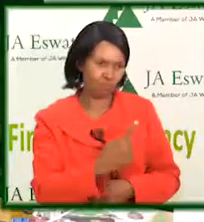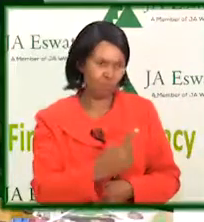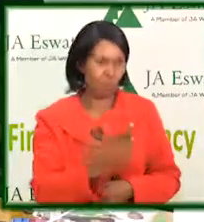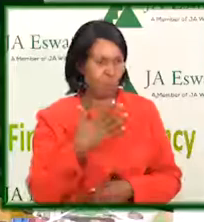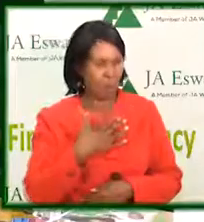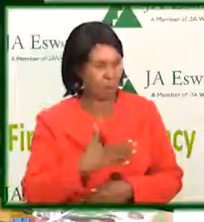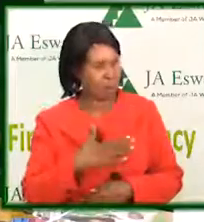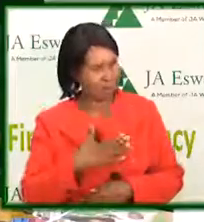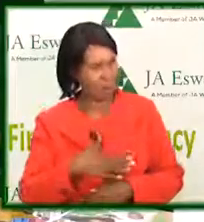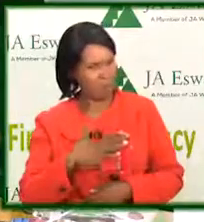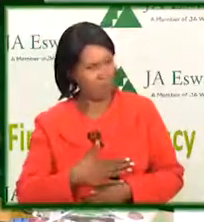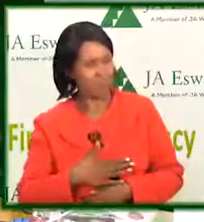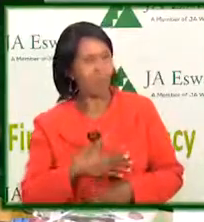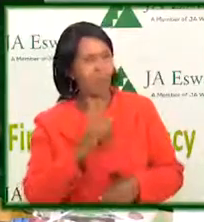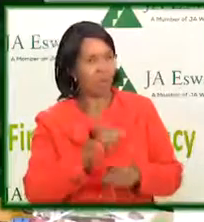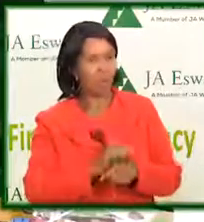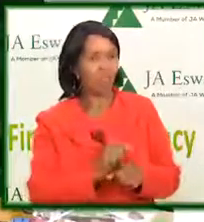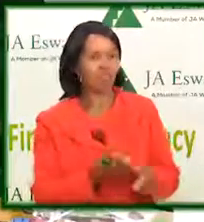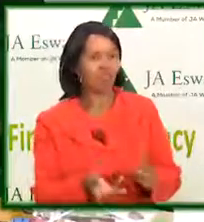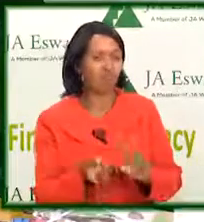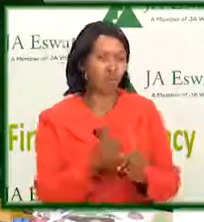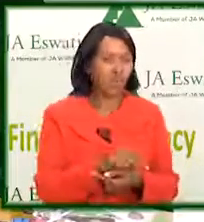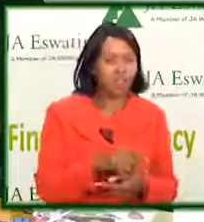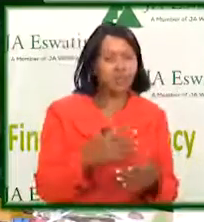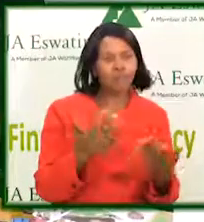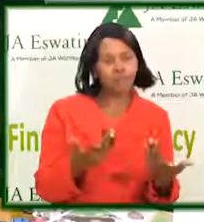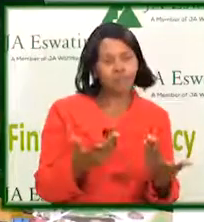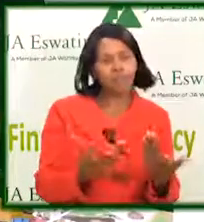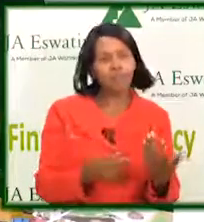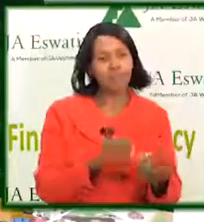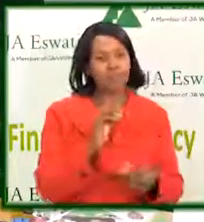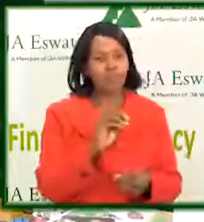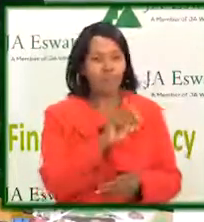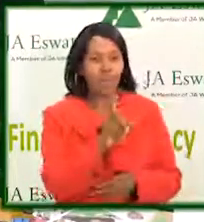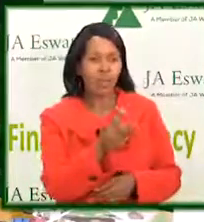sale. Would you also like one for your wife or daughter, brother, etc.?